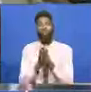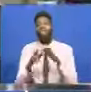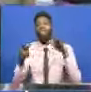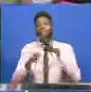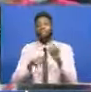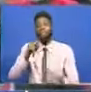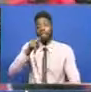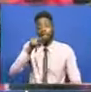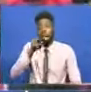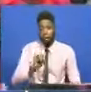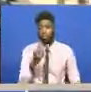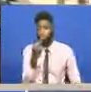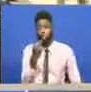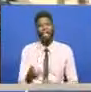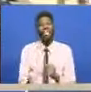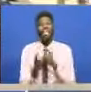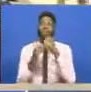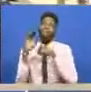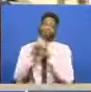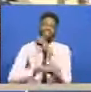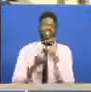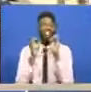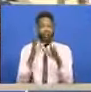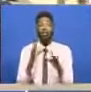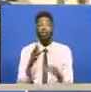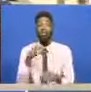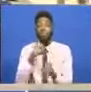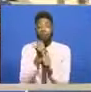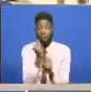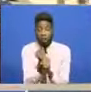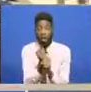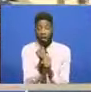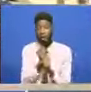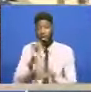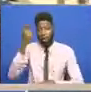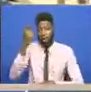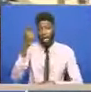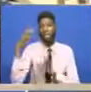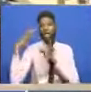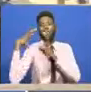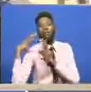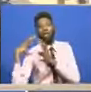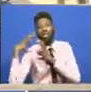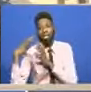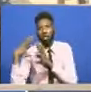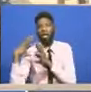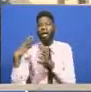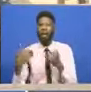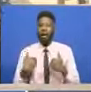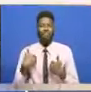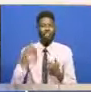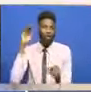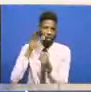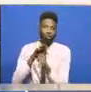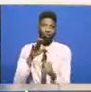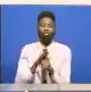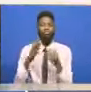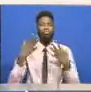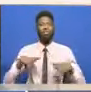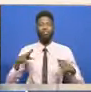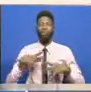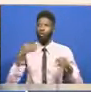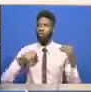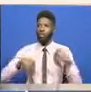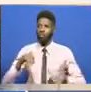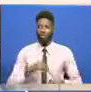country and instead worsens Kenyans' burden of dealing with a big number of corrupt leadership. In the very first place, the